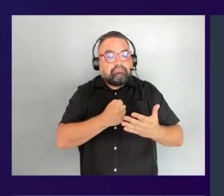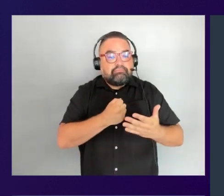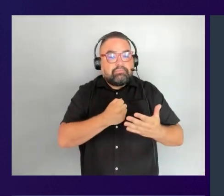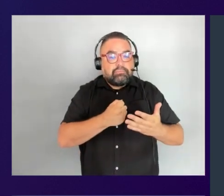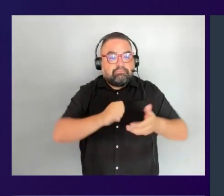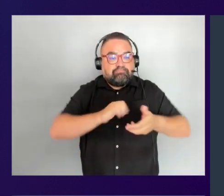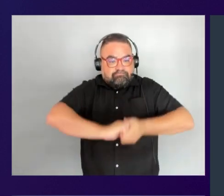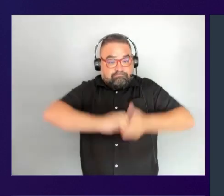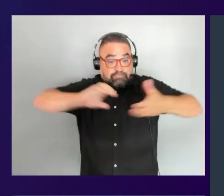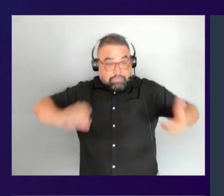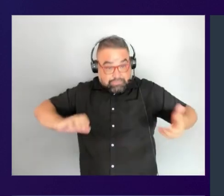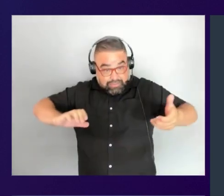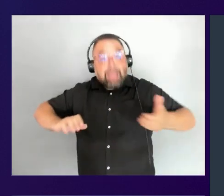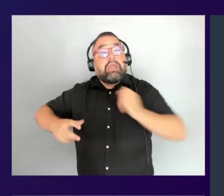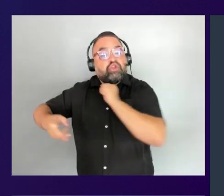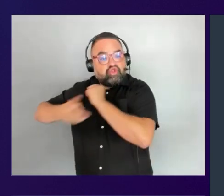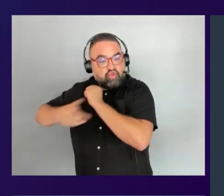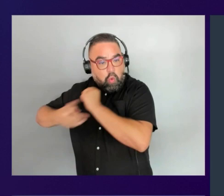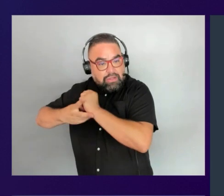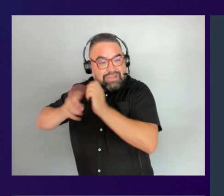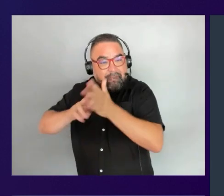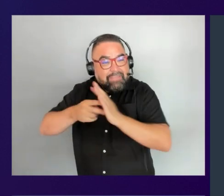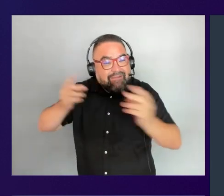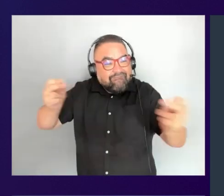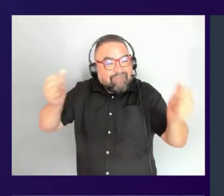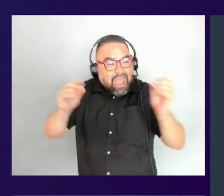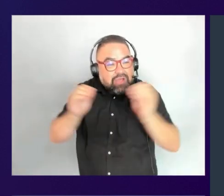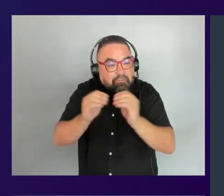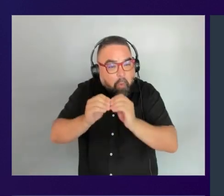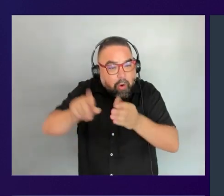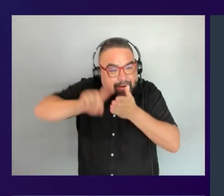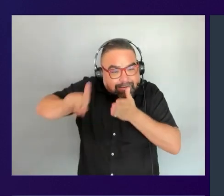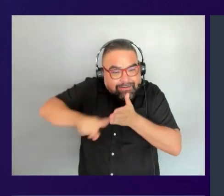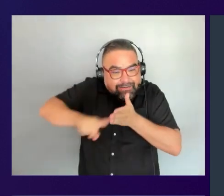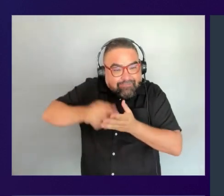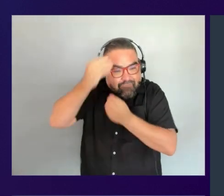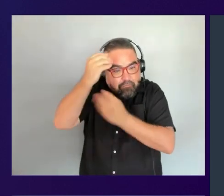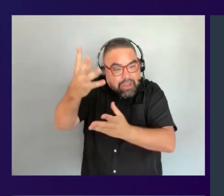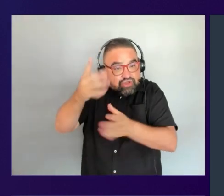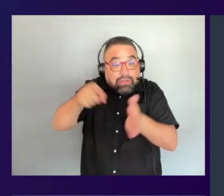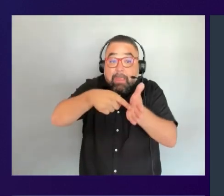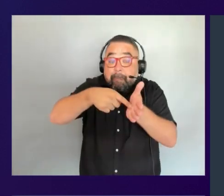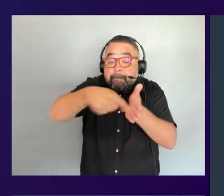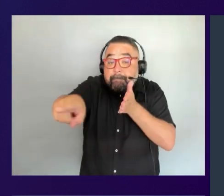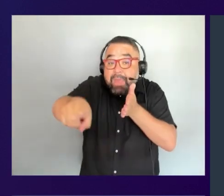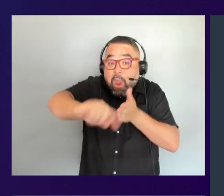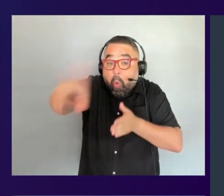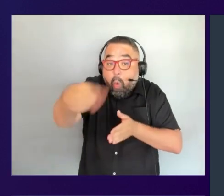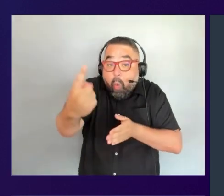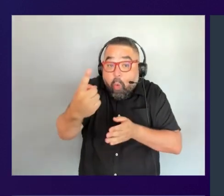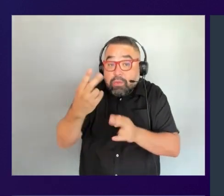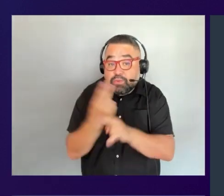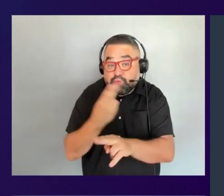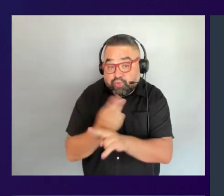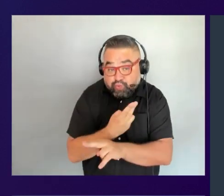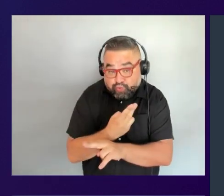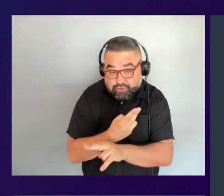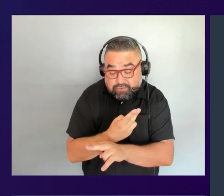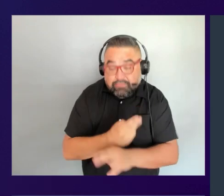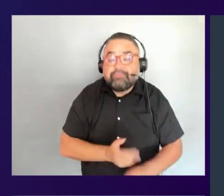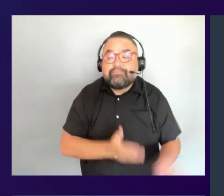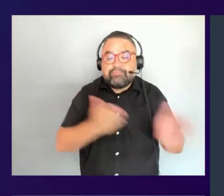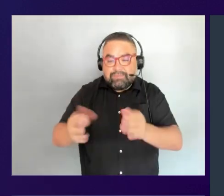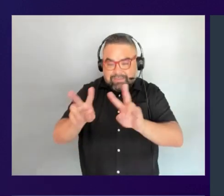can deliver faster time to insights and pay for only what you use. Lastly, serving the compute needs of your analytics and